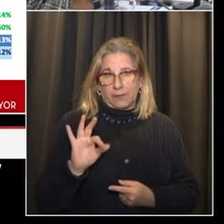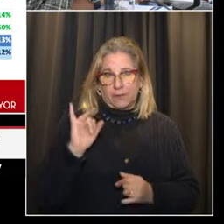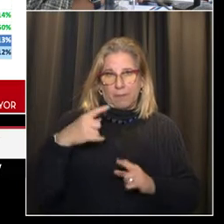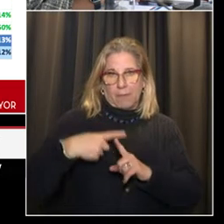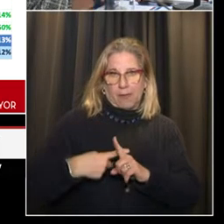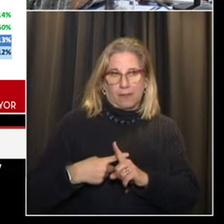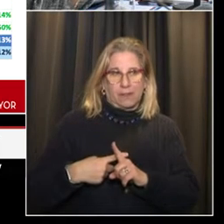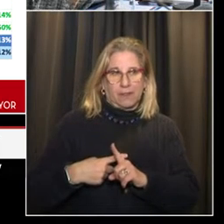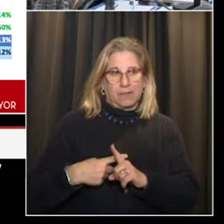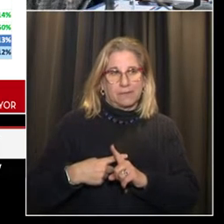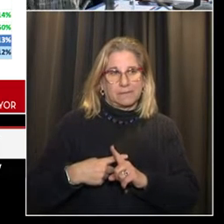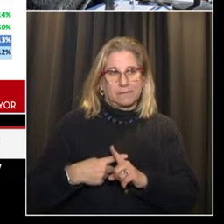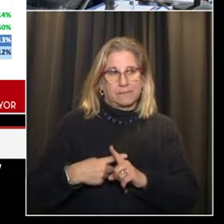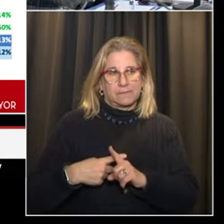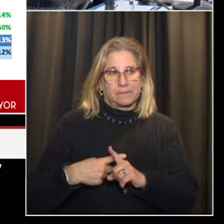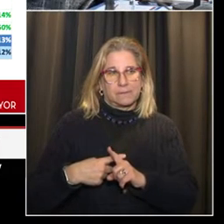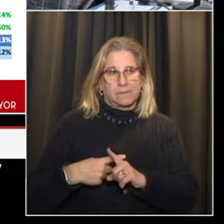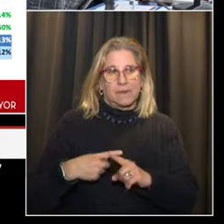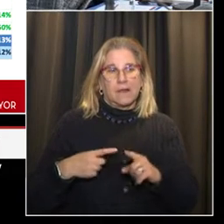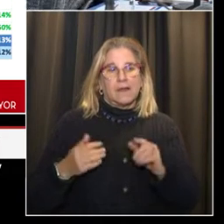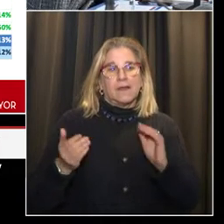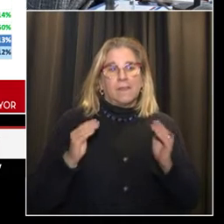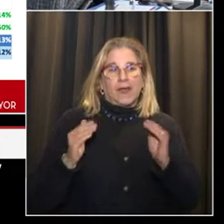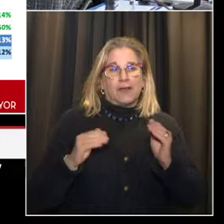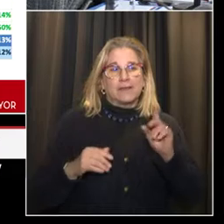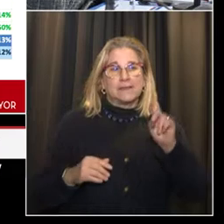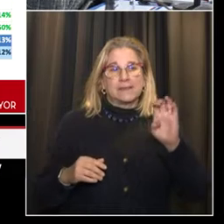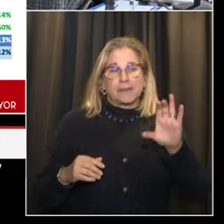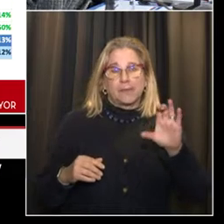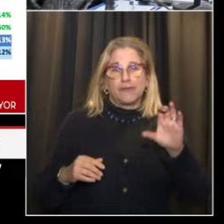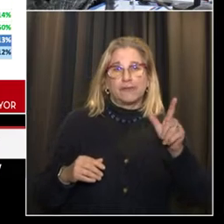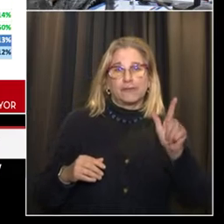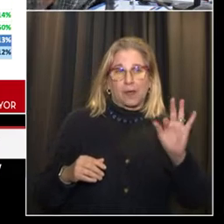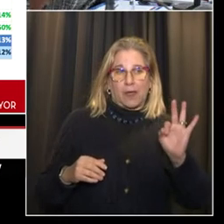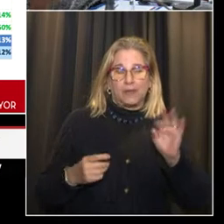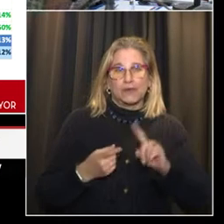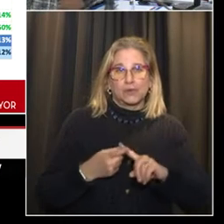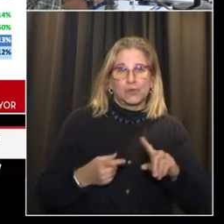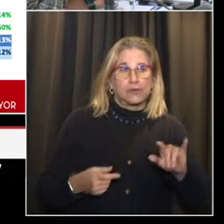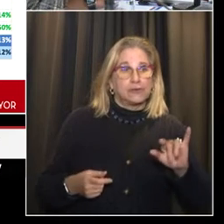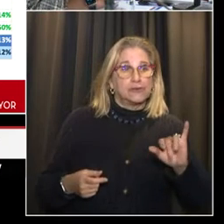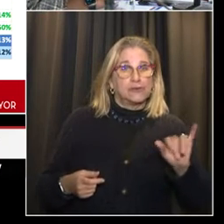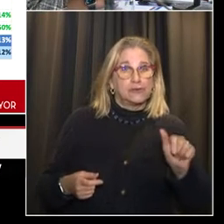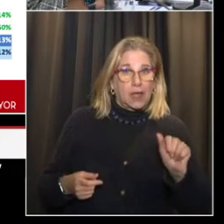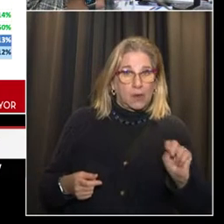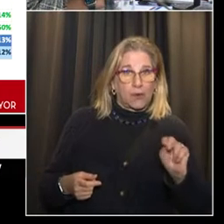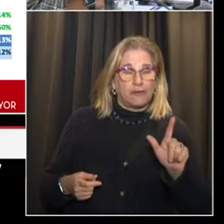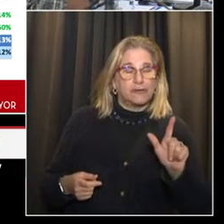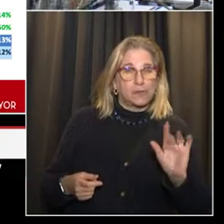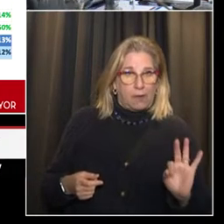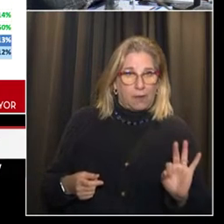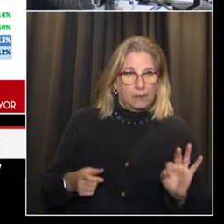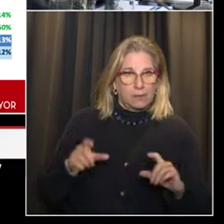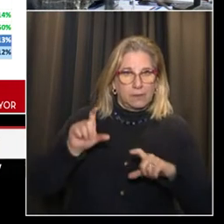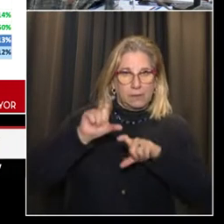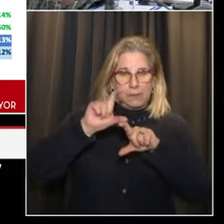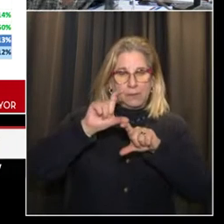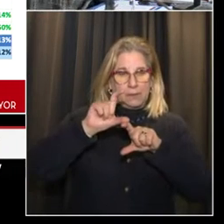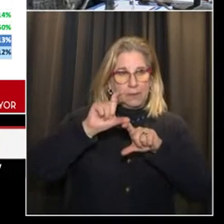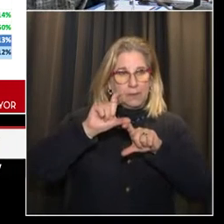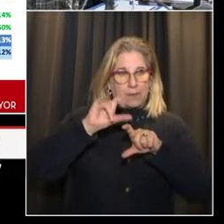January 28th. And so we continue to see that trend of over 30-day periods, continued reductions. And so